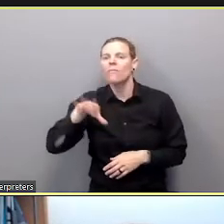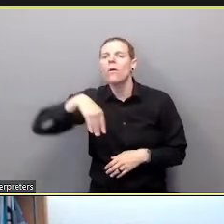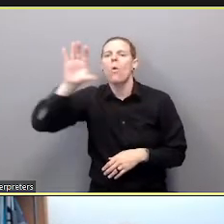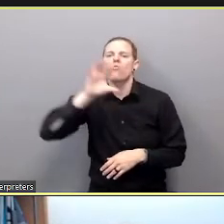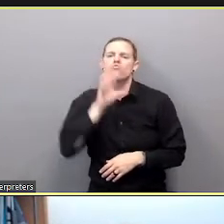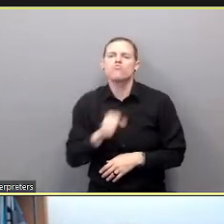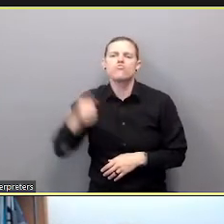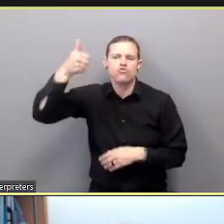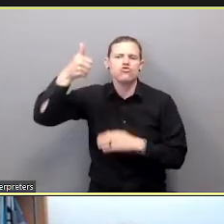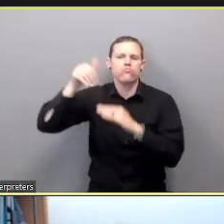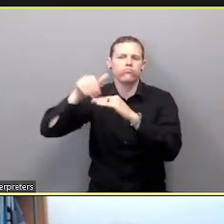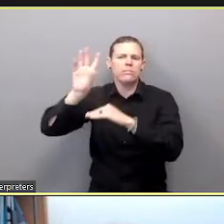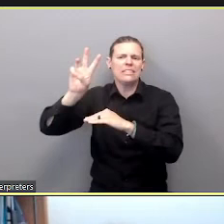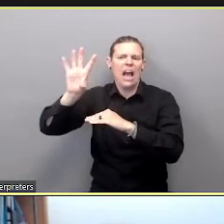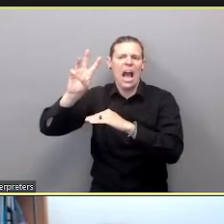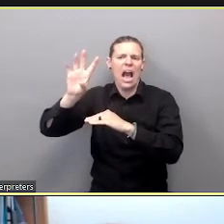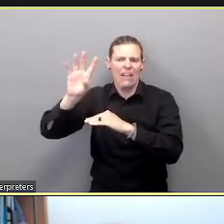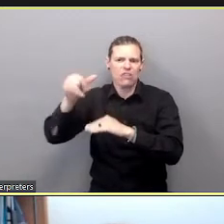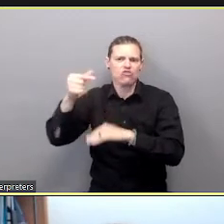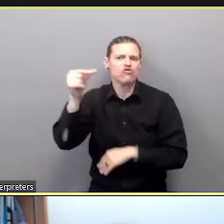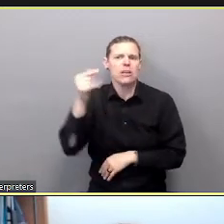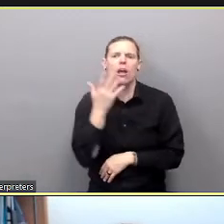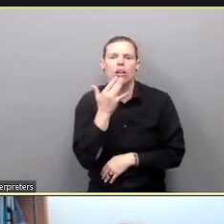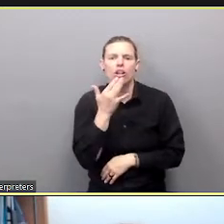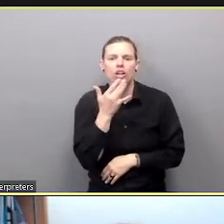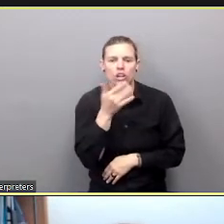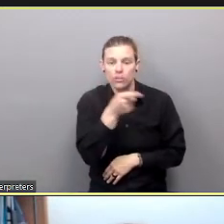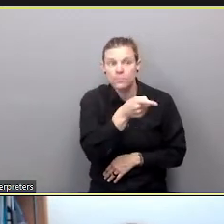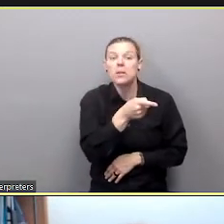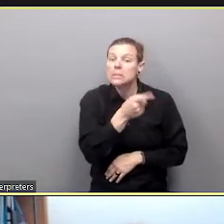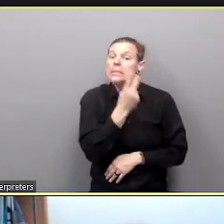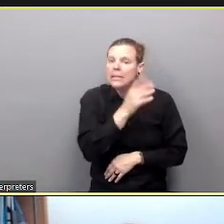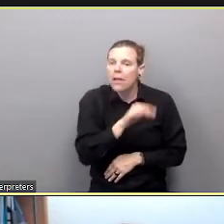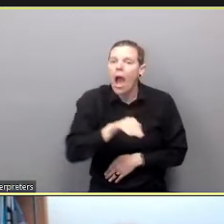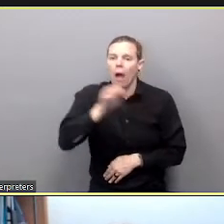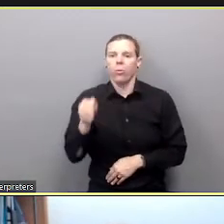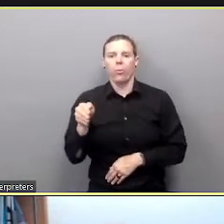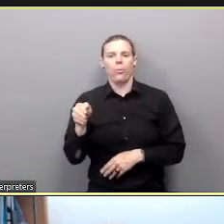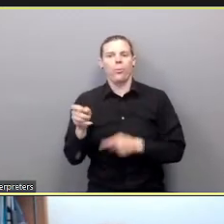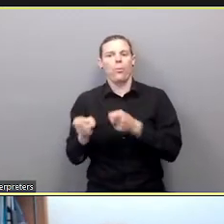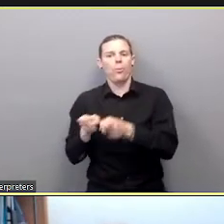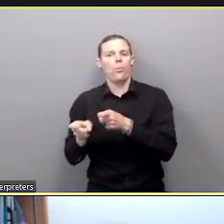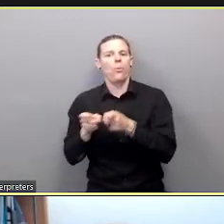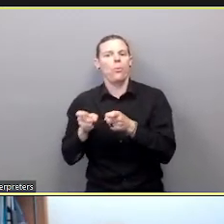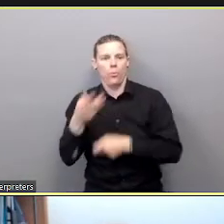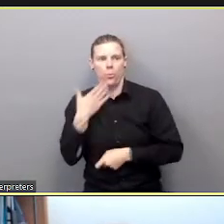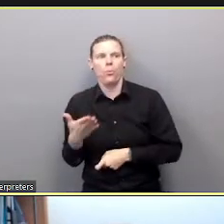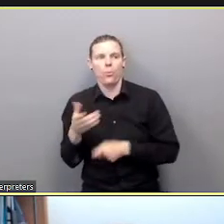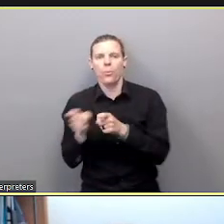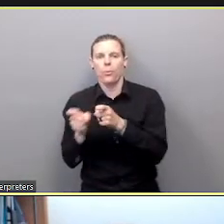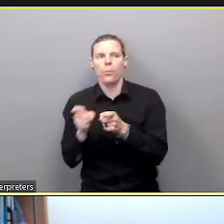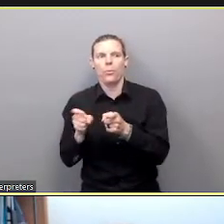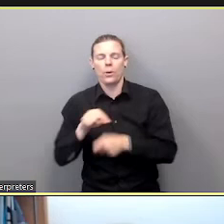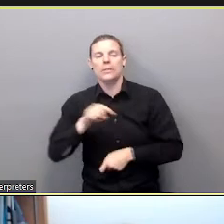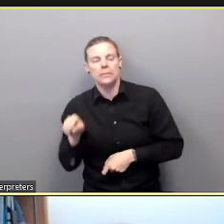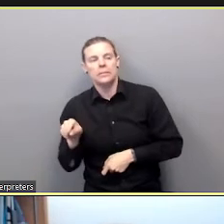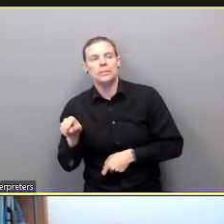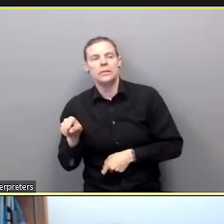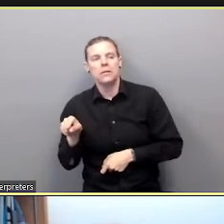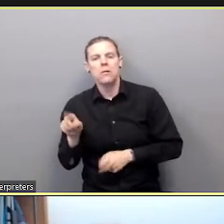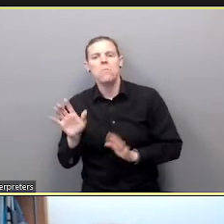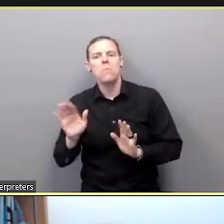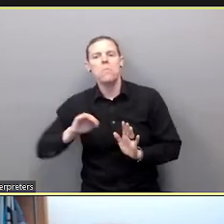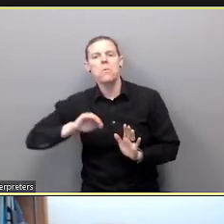else, had a rise in case rates during this surge in cases, but it's attenuated. It's